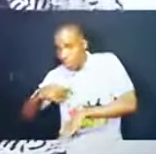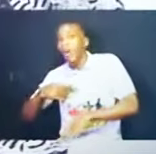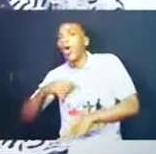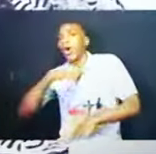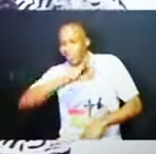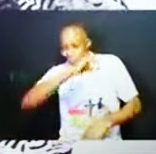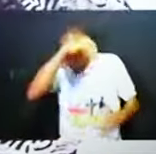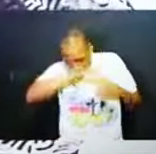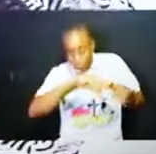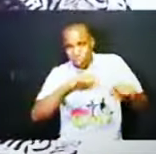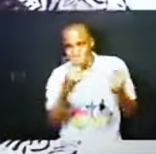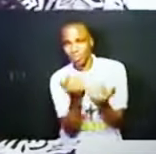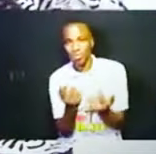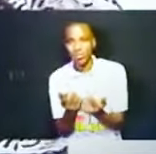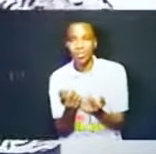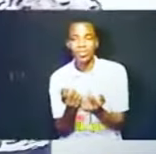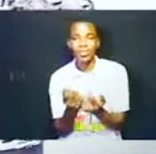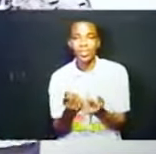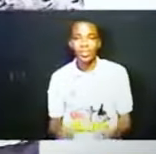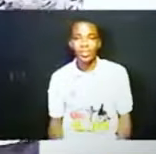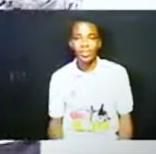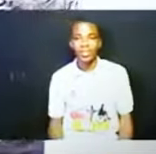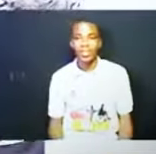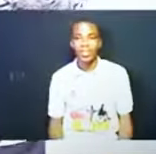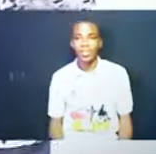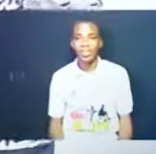when the leader said it, that